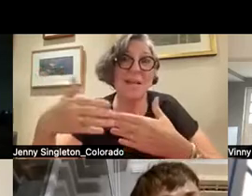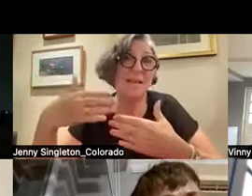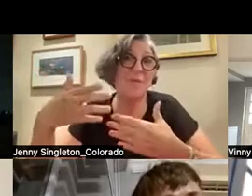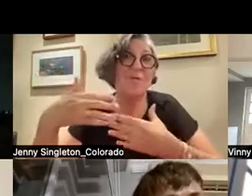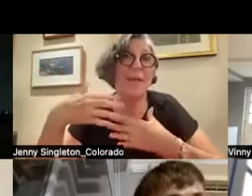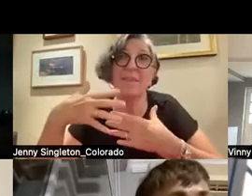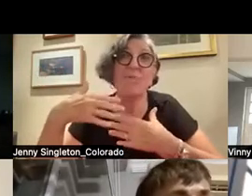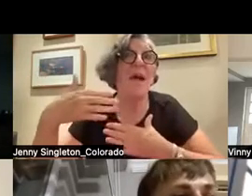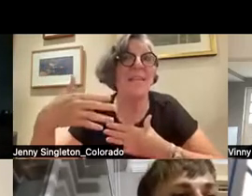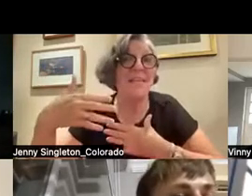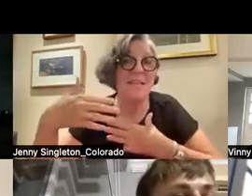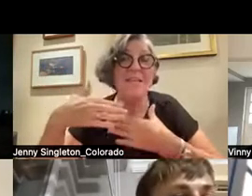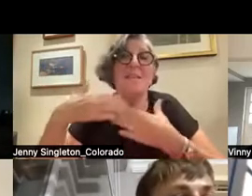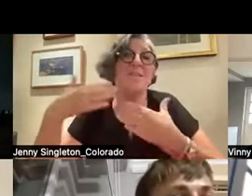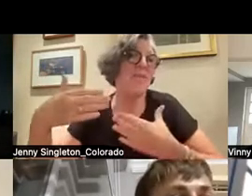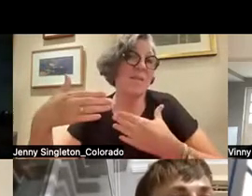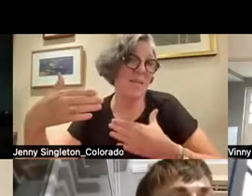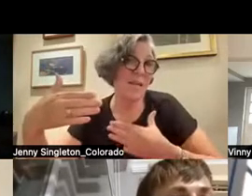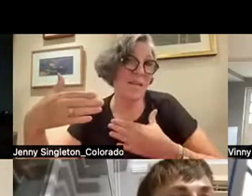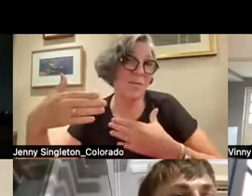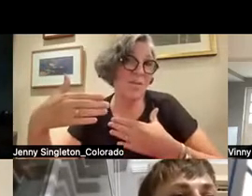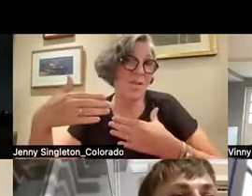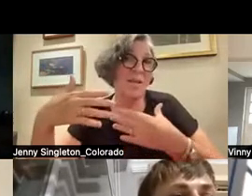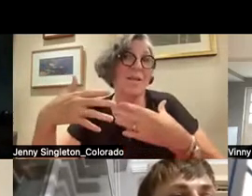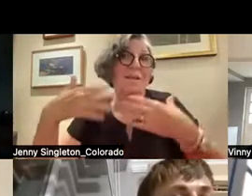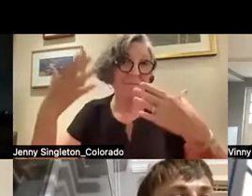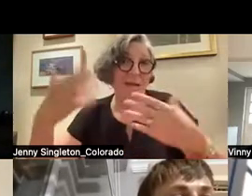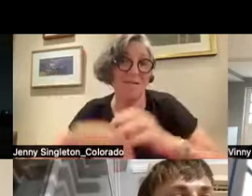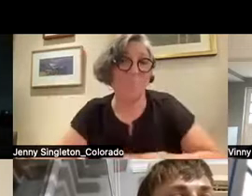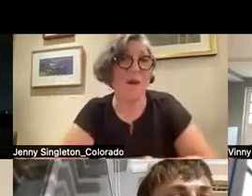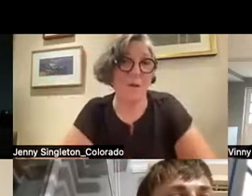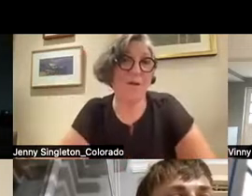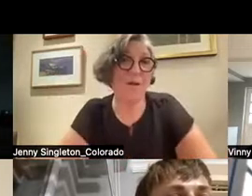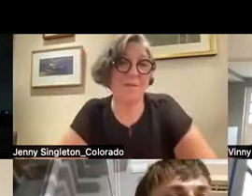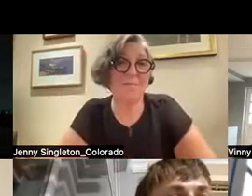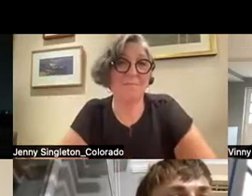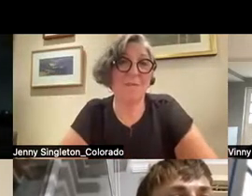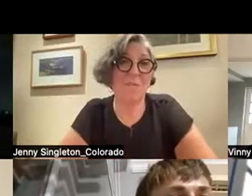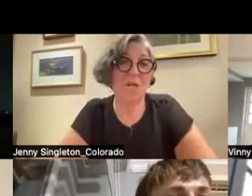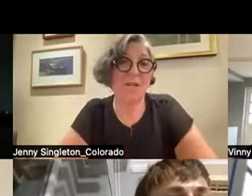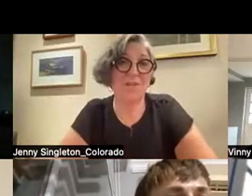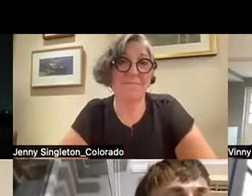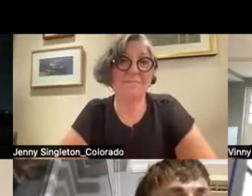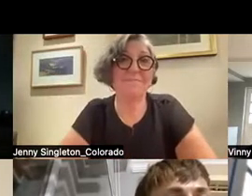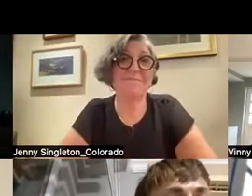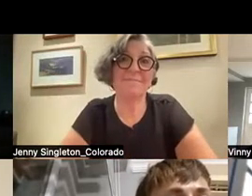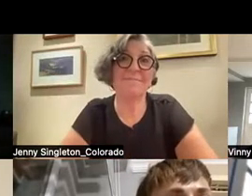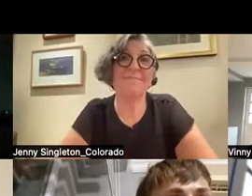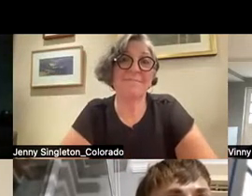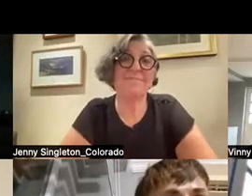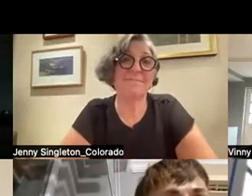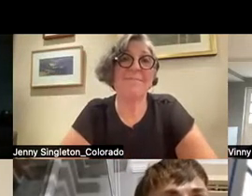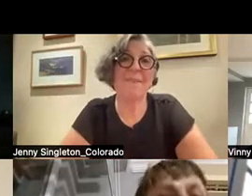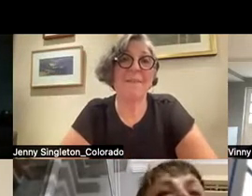opportunity and their right to use a sign language as a primary communication.